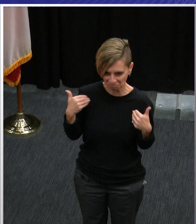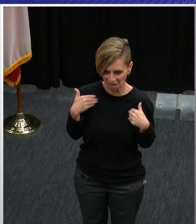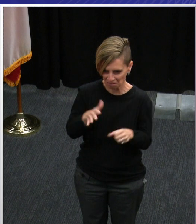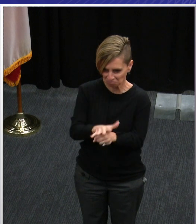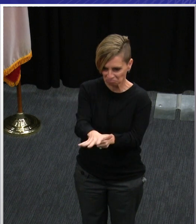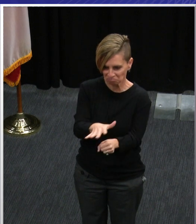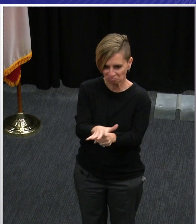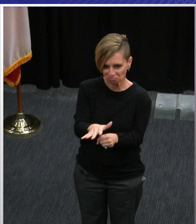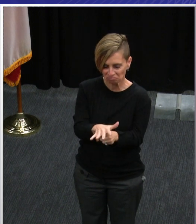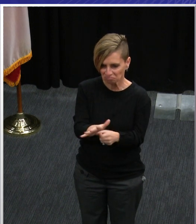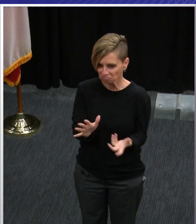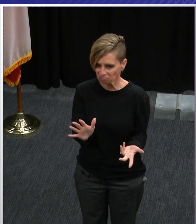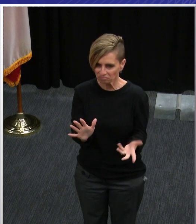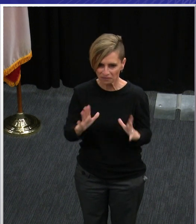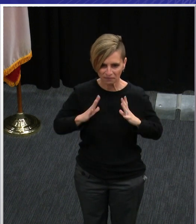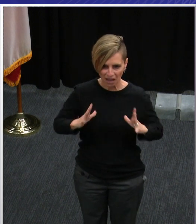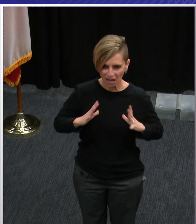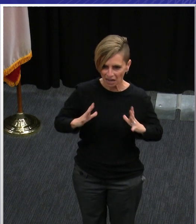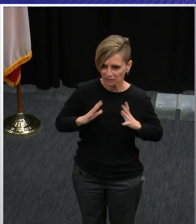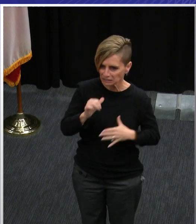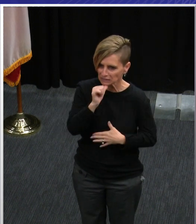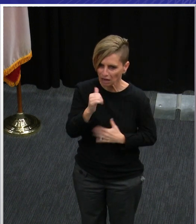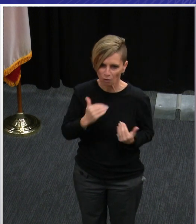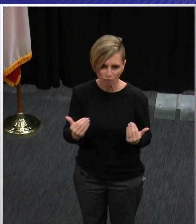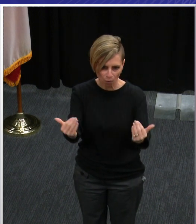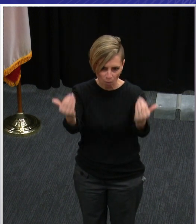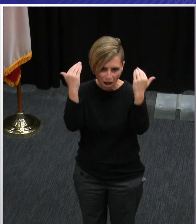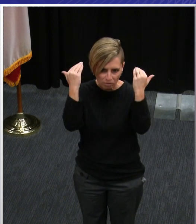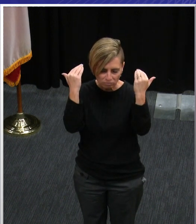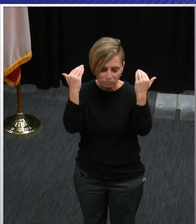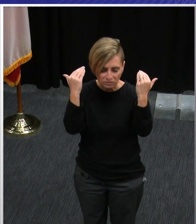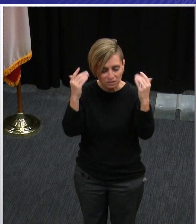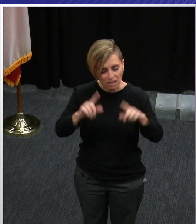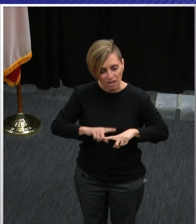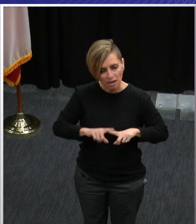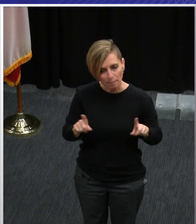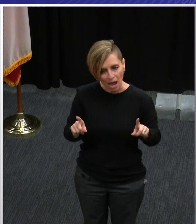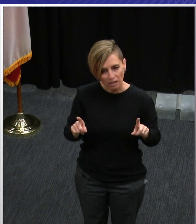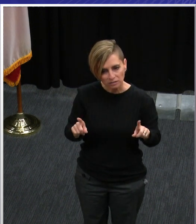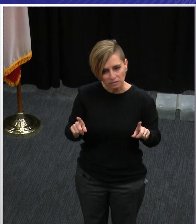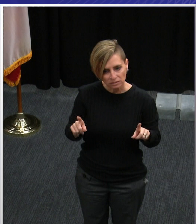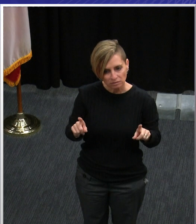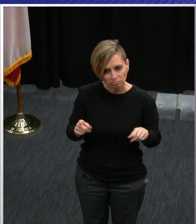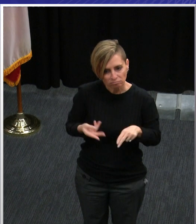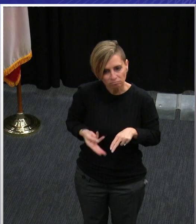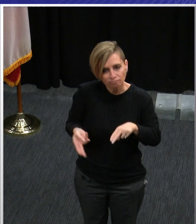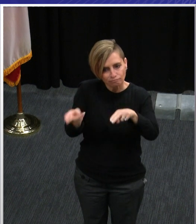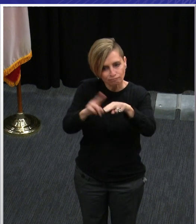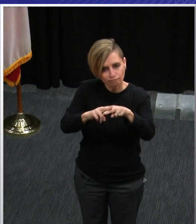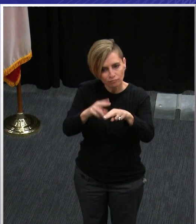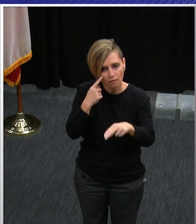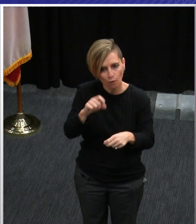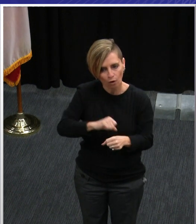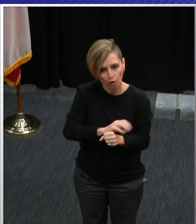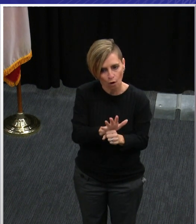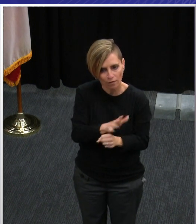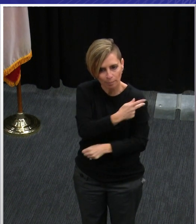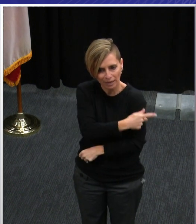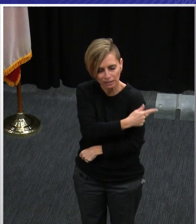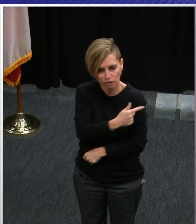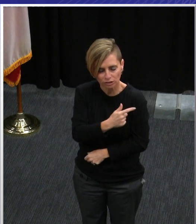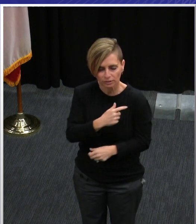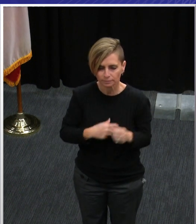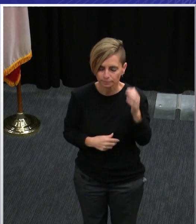but we were in okay shape, but we had seen a dramatic increase in the number of COVID patients. I don't know